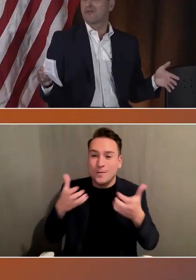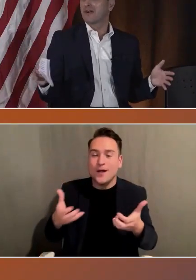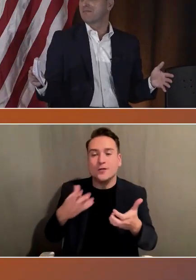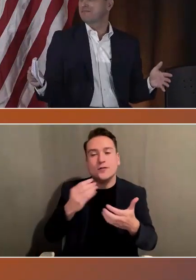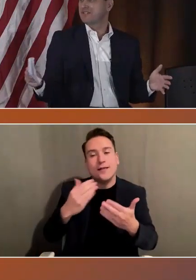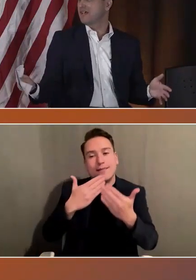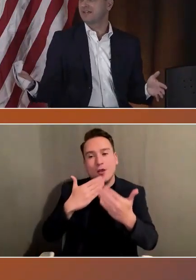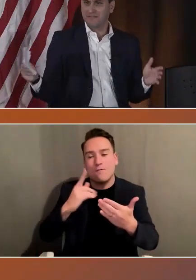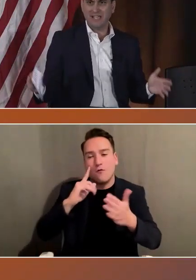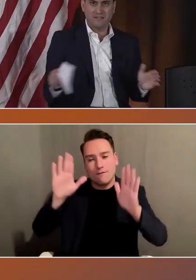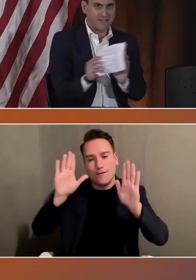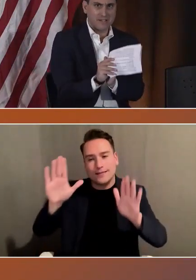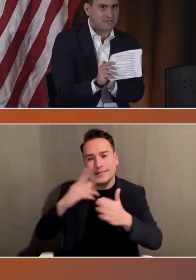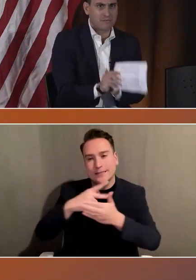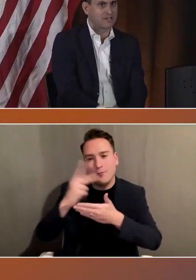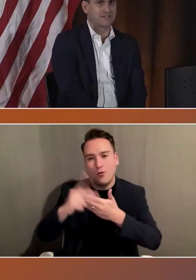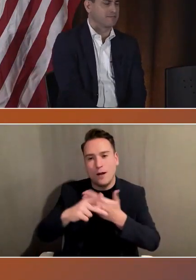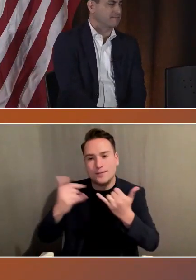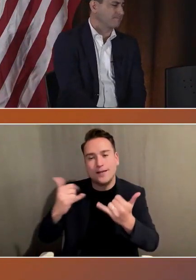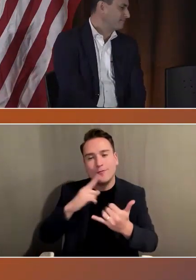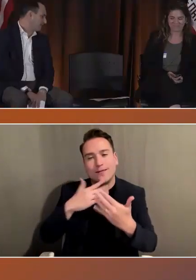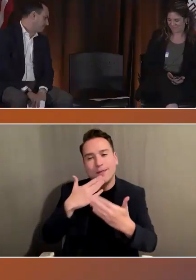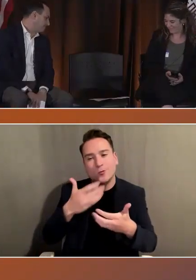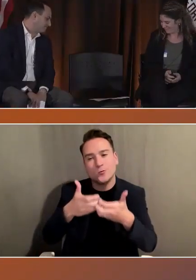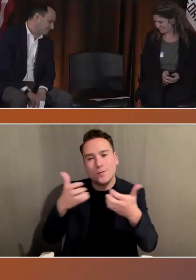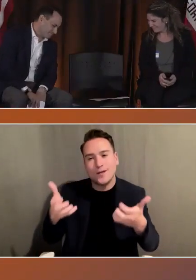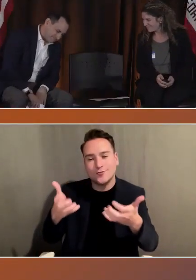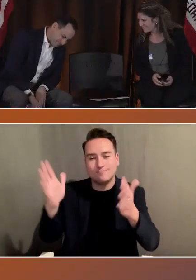fantastic program today. Really fun. Thank you so much. Thanks all.